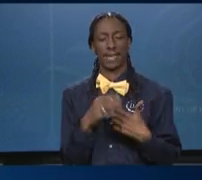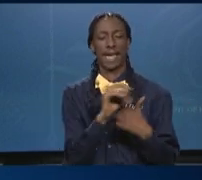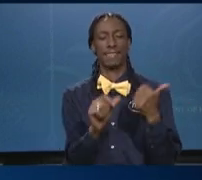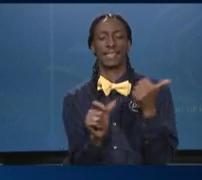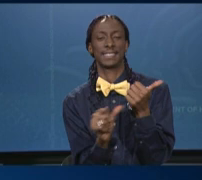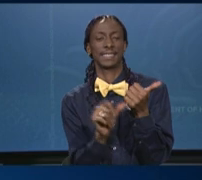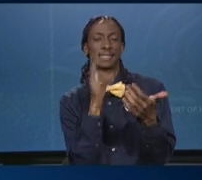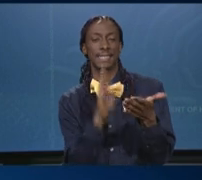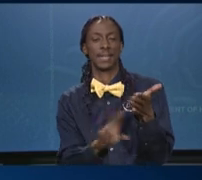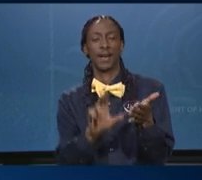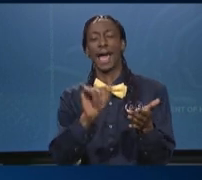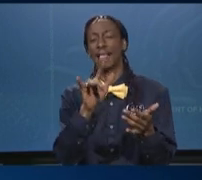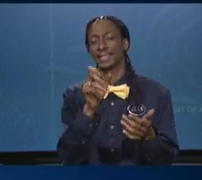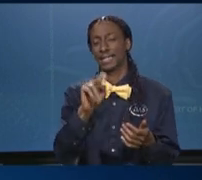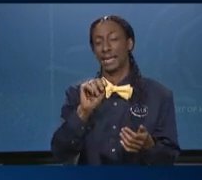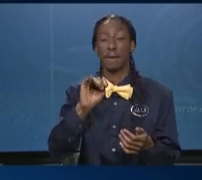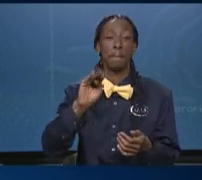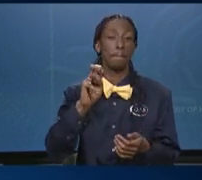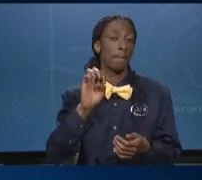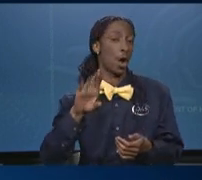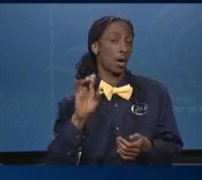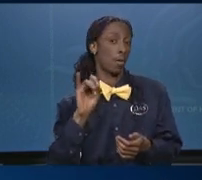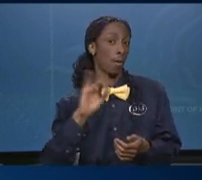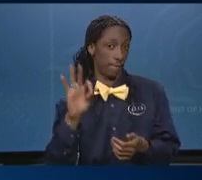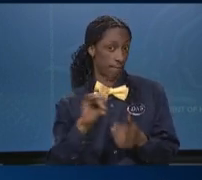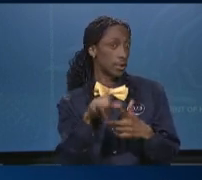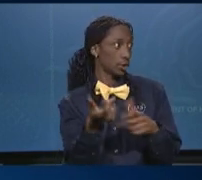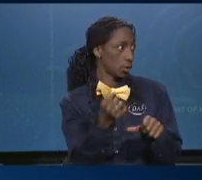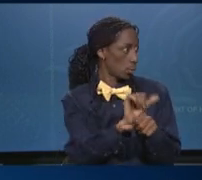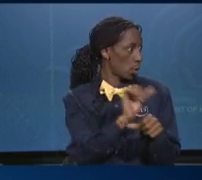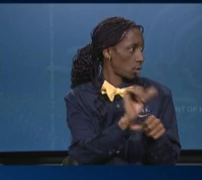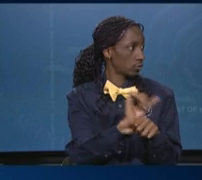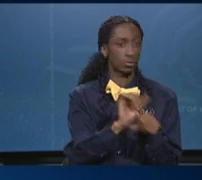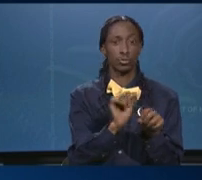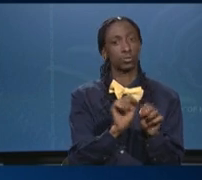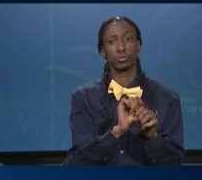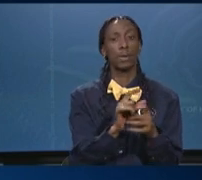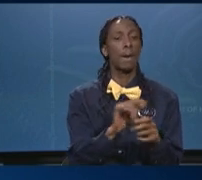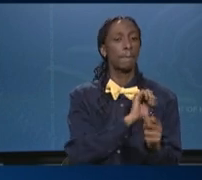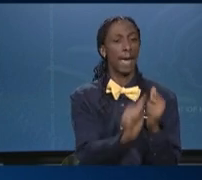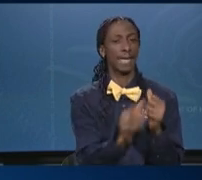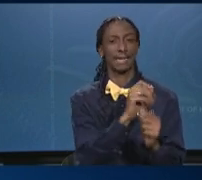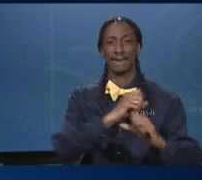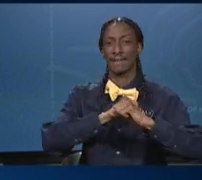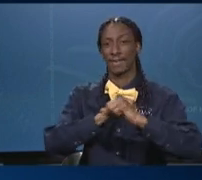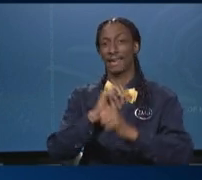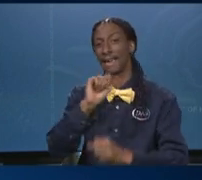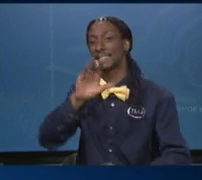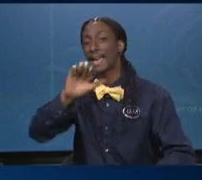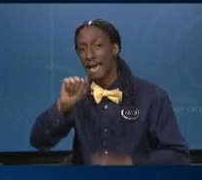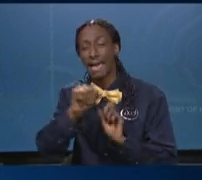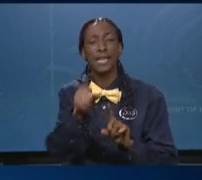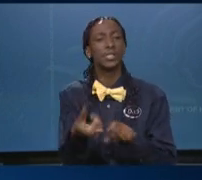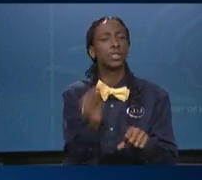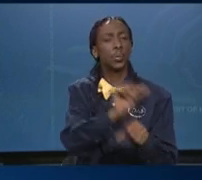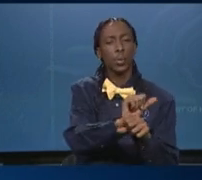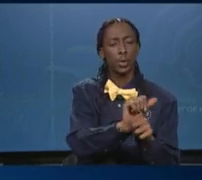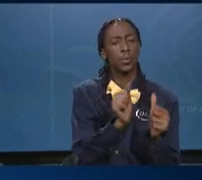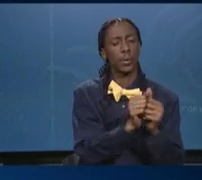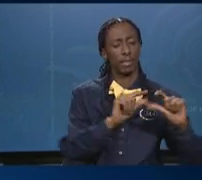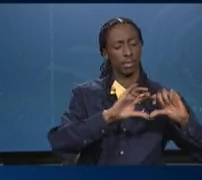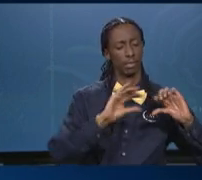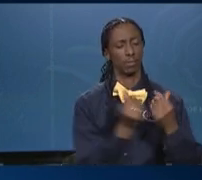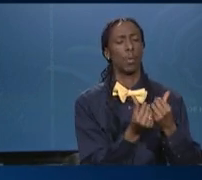Secretary Allison Barkoff. Allison worked on the front lines of both passing and defending the Affordable Care Act. She worked alongside a coalition of